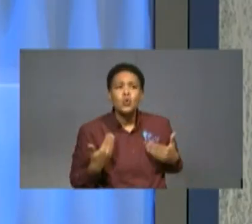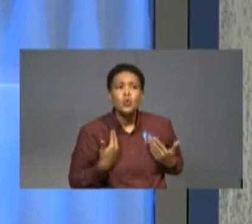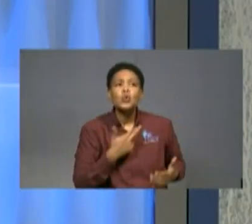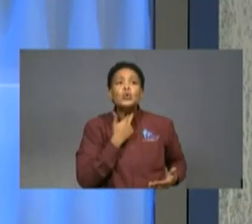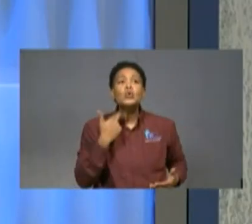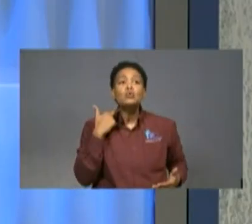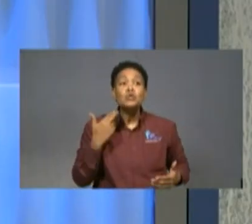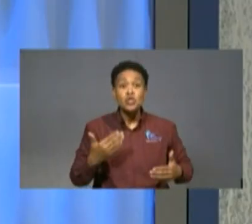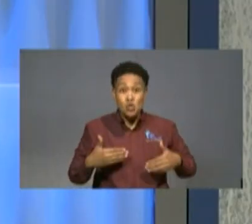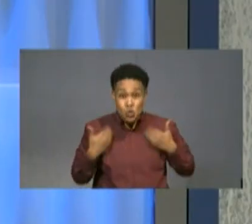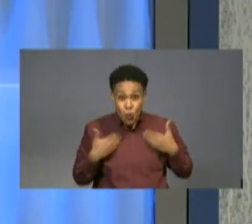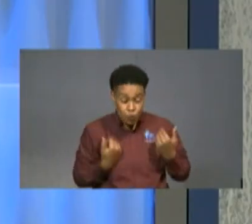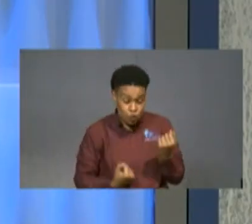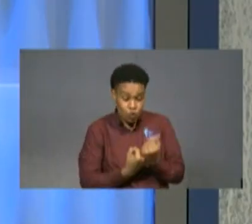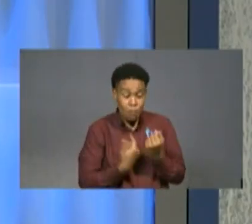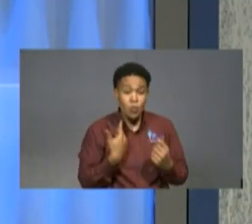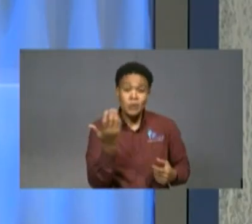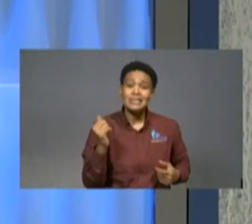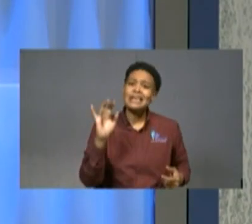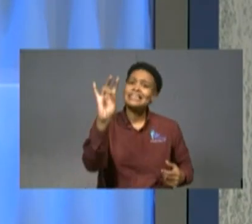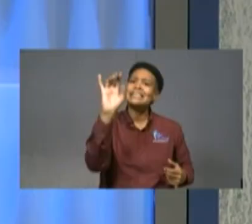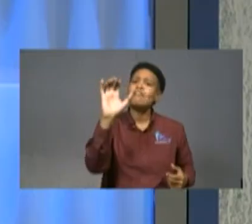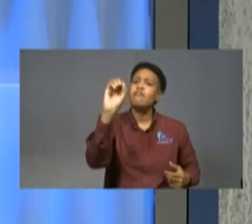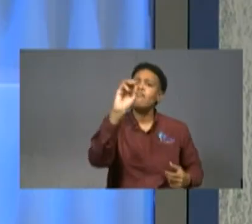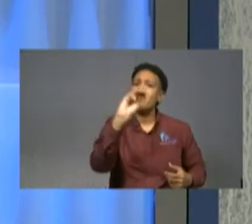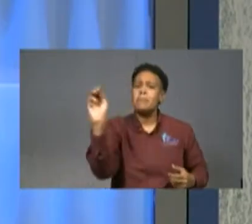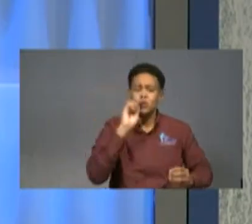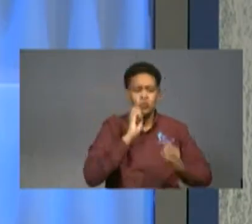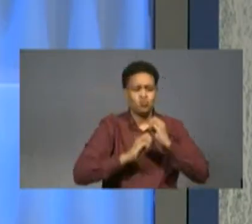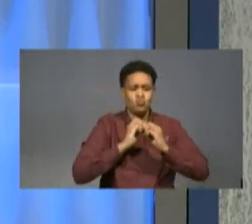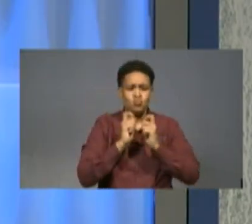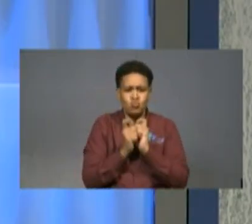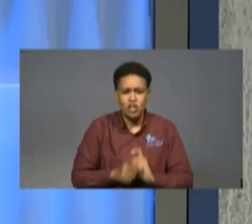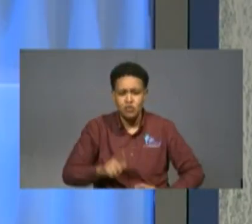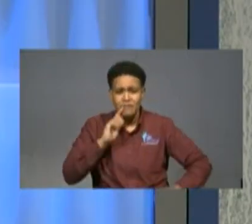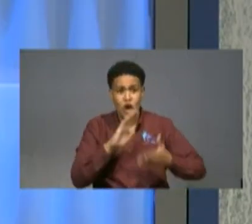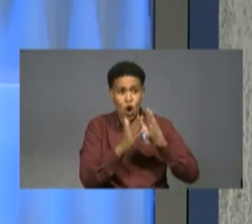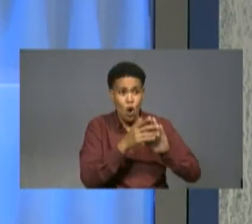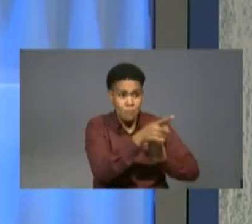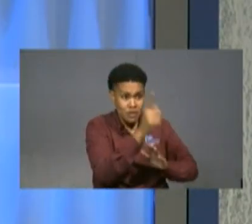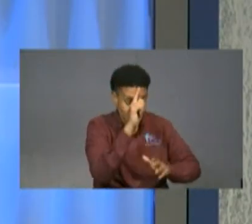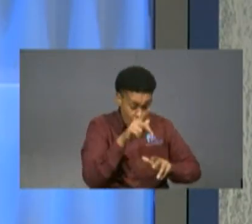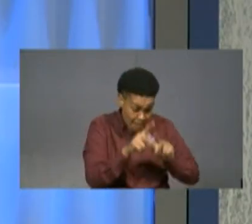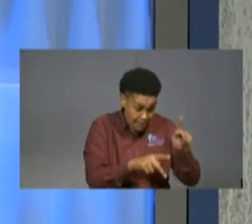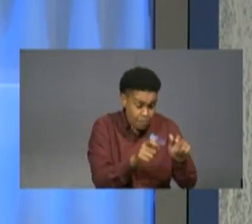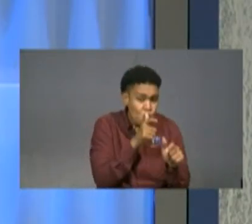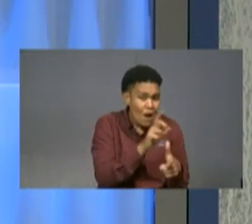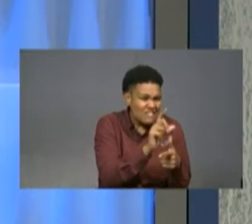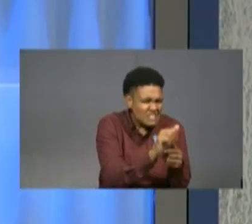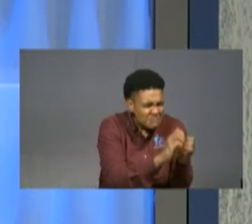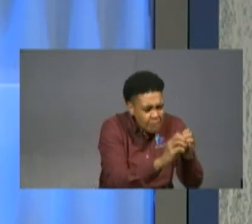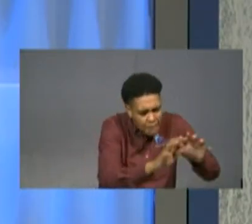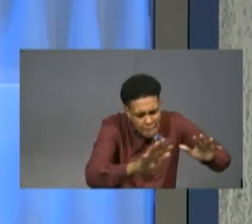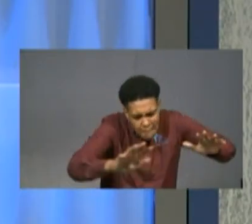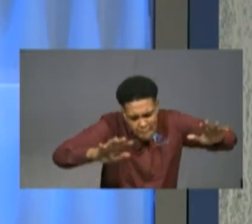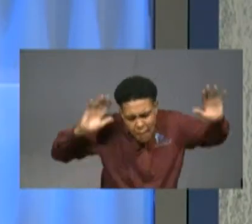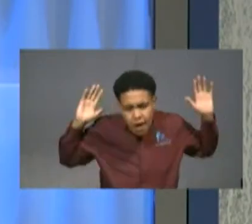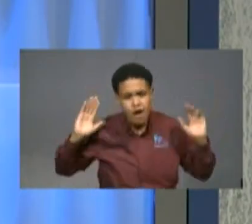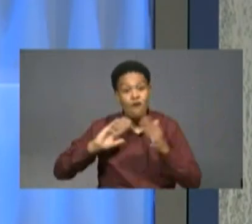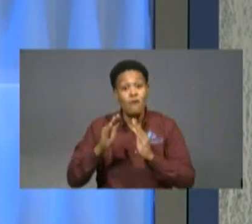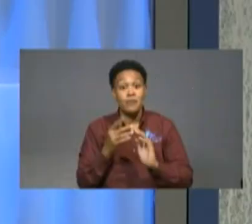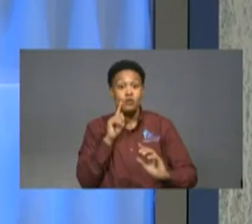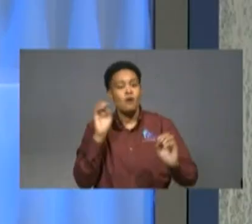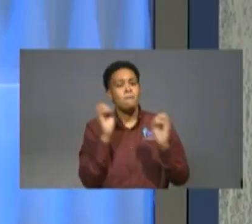take $750 million to retrofit communities for the people with disabilities, and we would even go